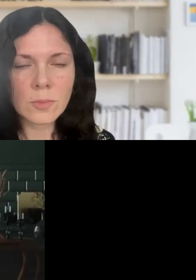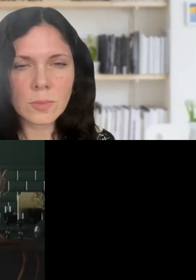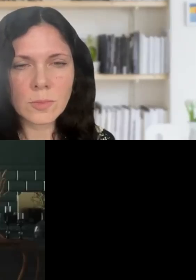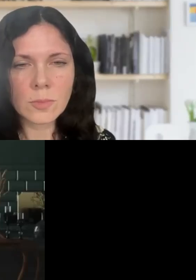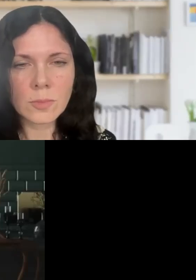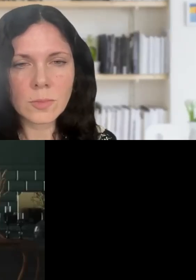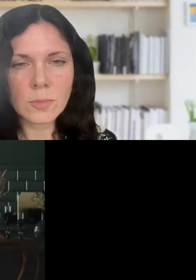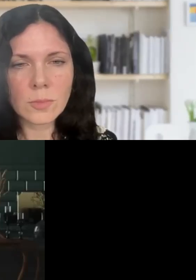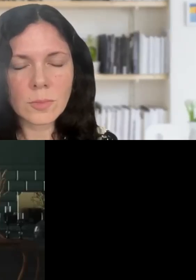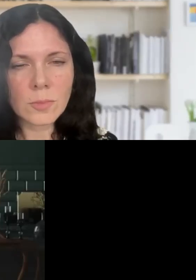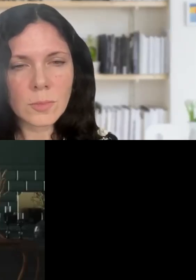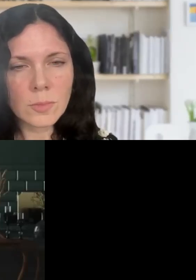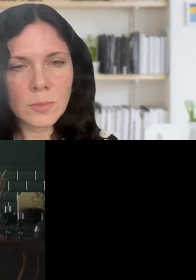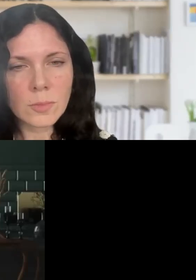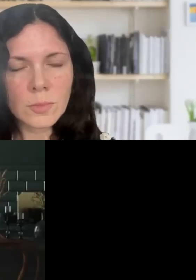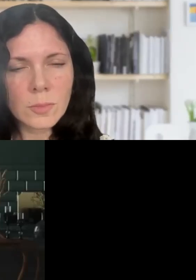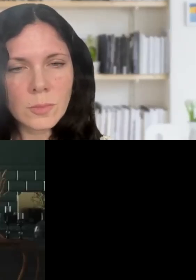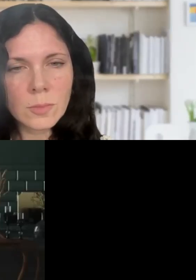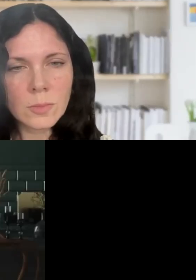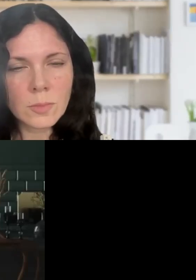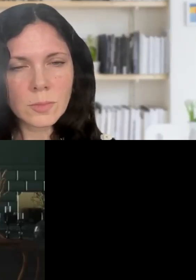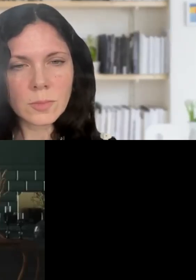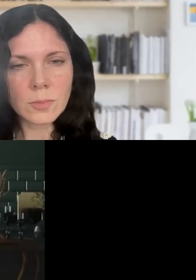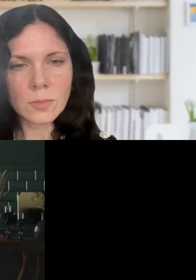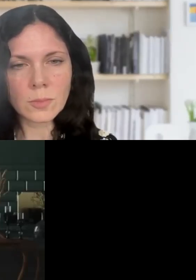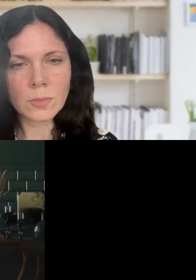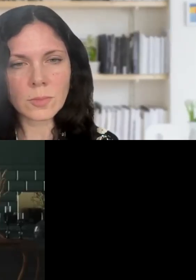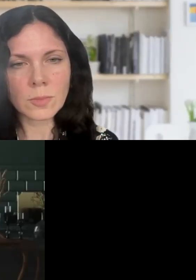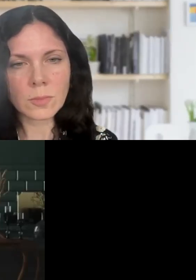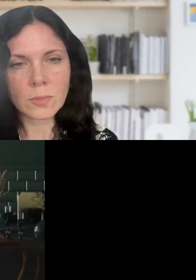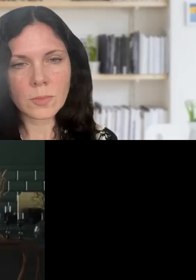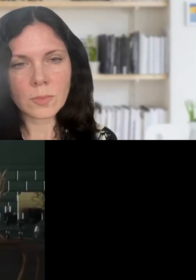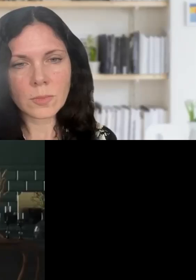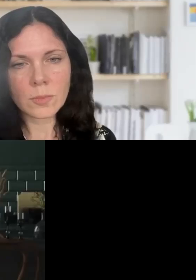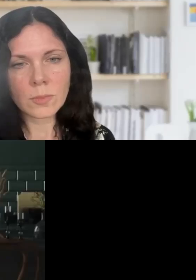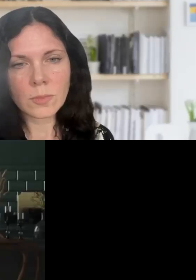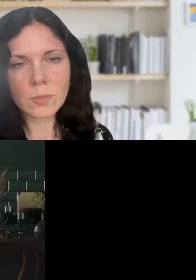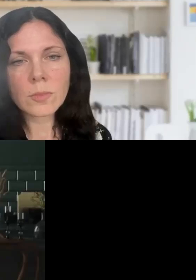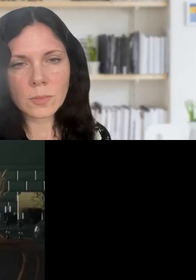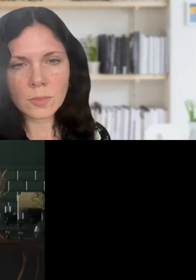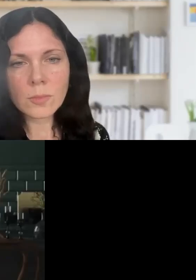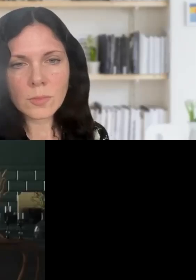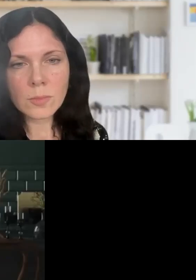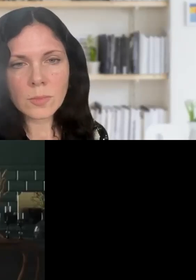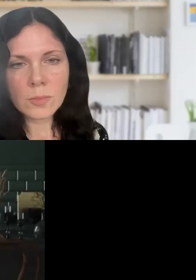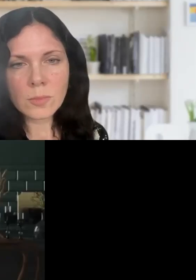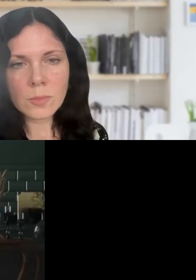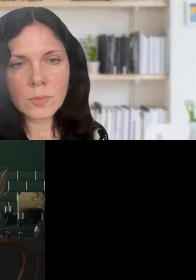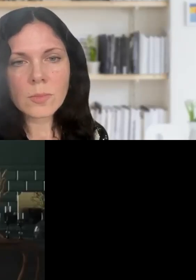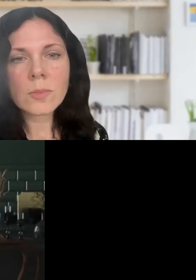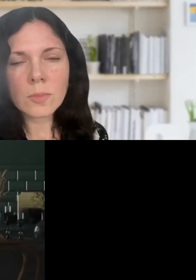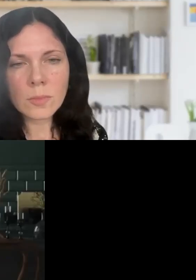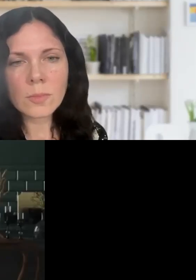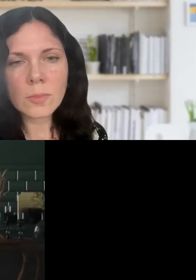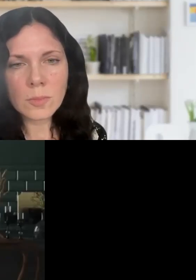today, not only with that initiative, but with the work of having tablets in consumers' hands, there's over 30,000